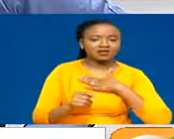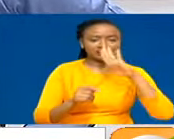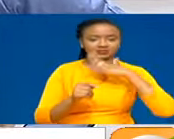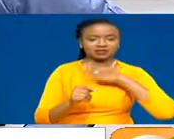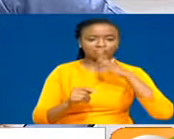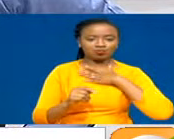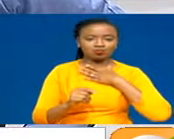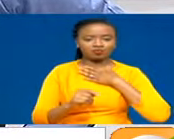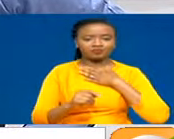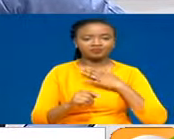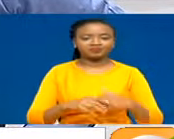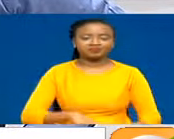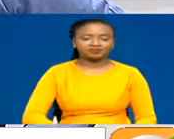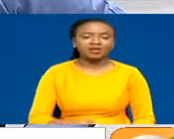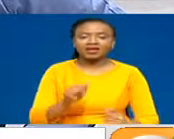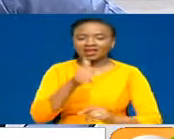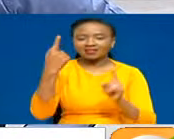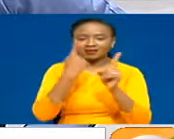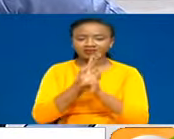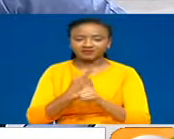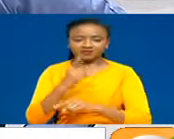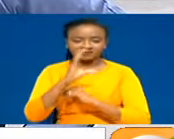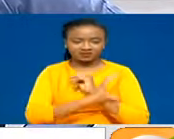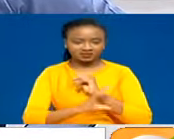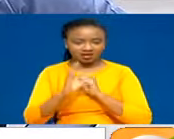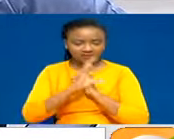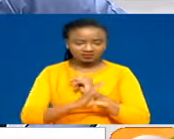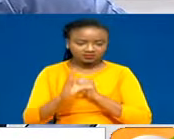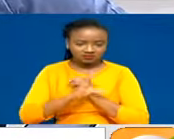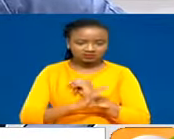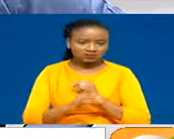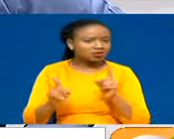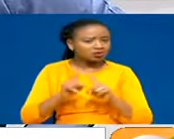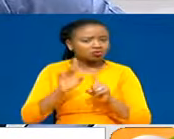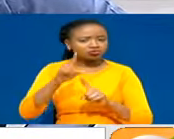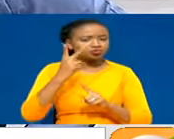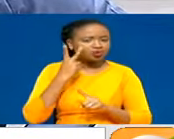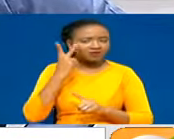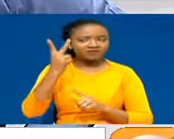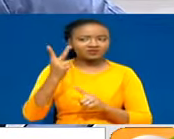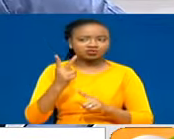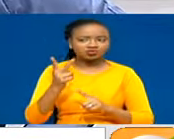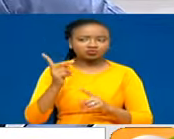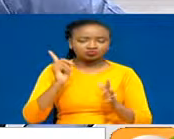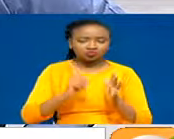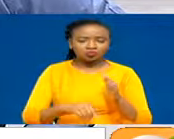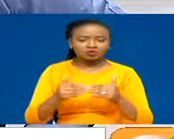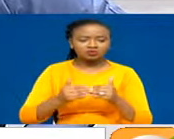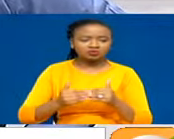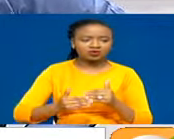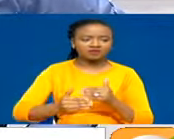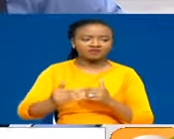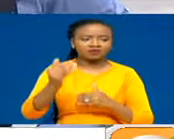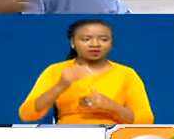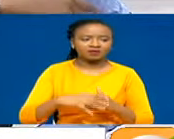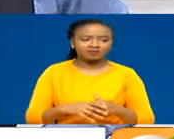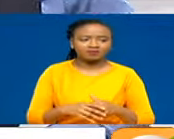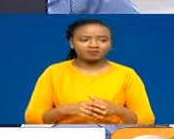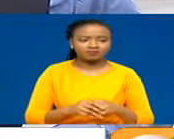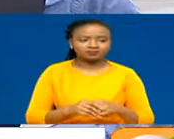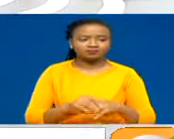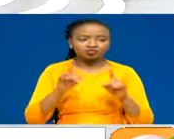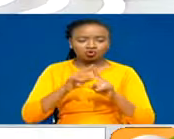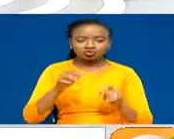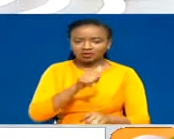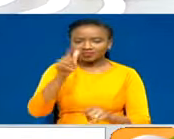And also others across the continent, and also your vision going forward for this continent? What is it? Mm-hmm. By the way,